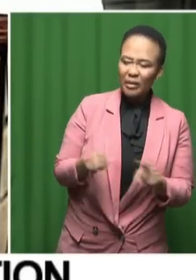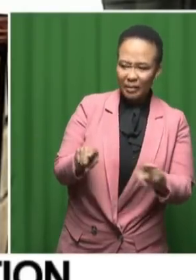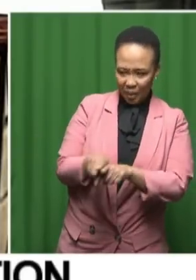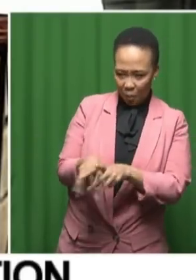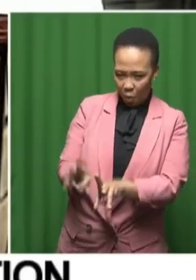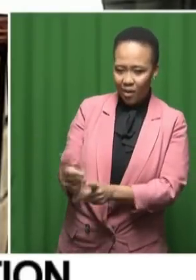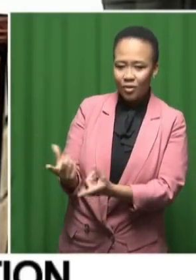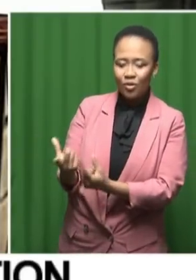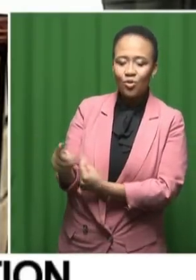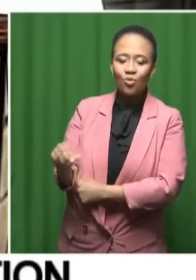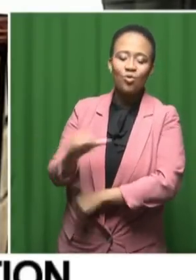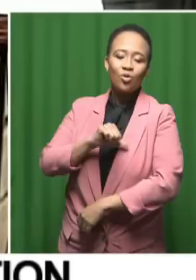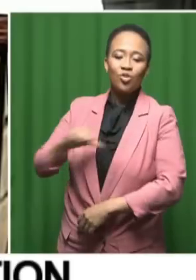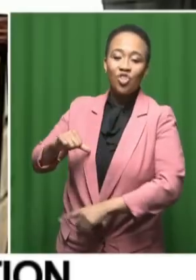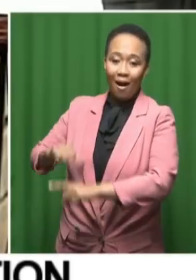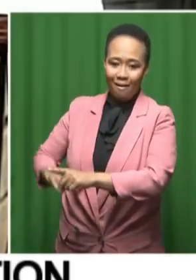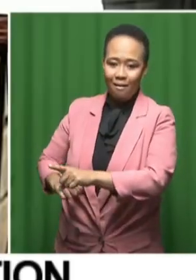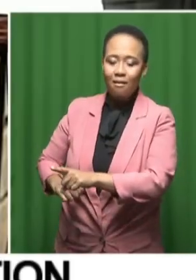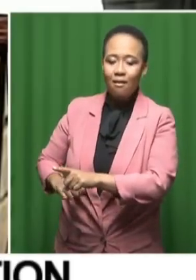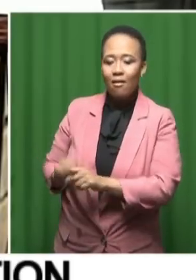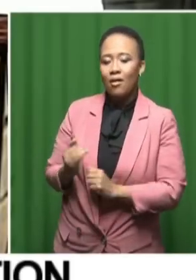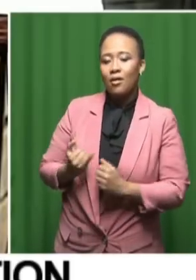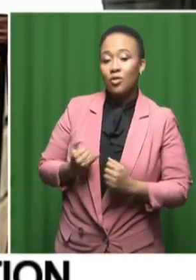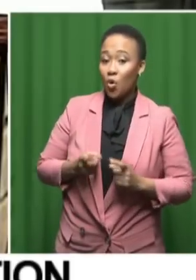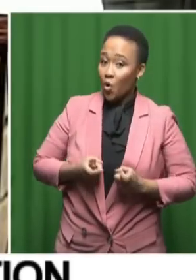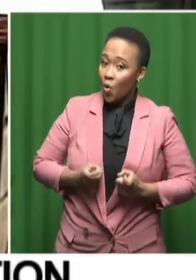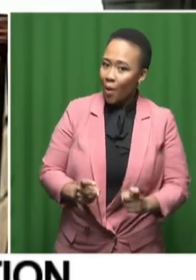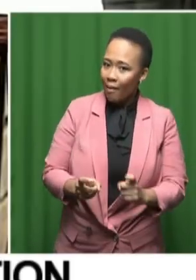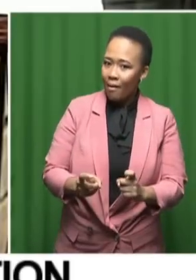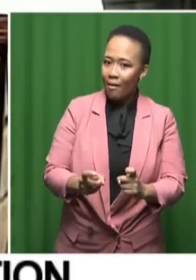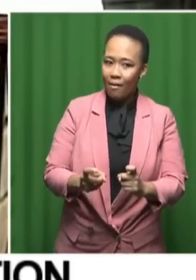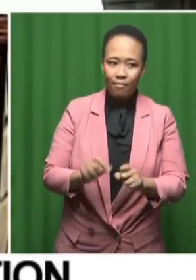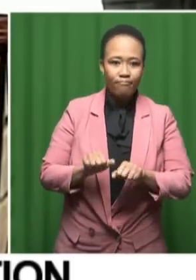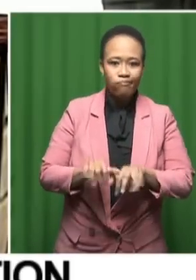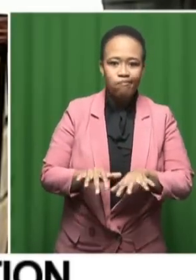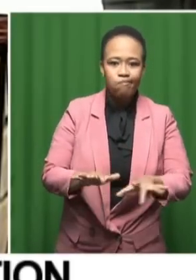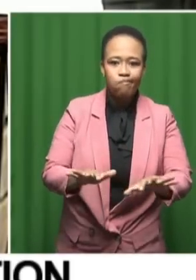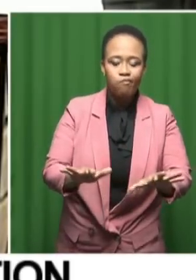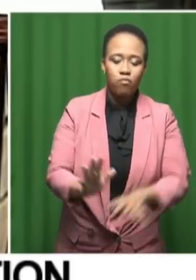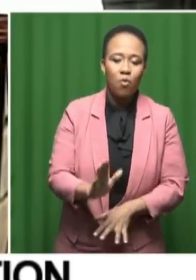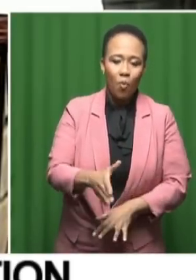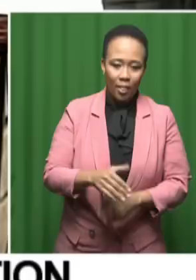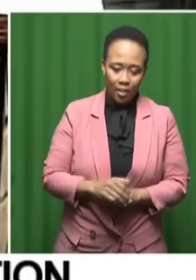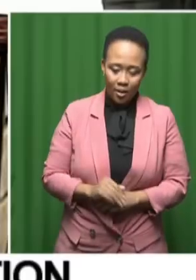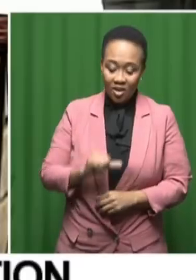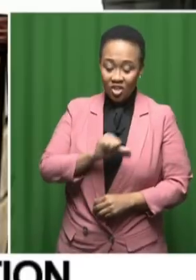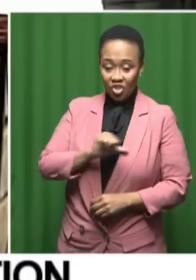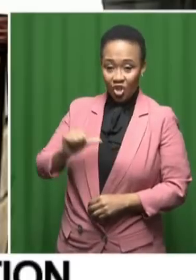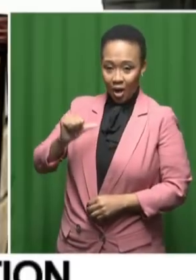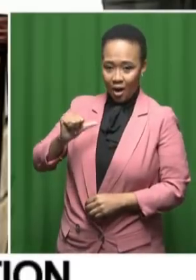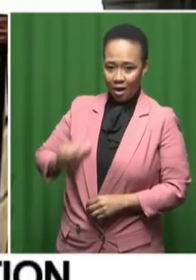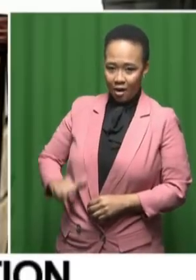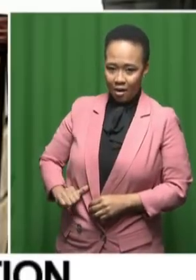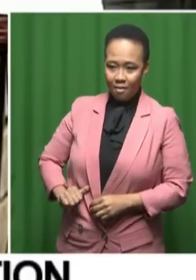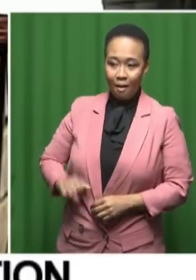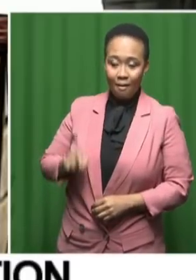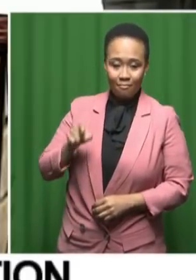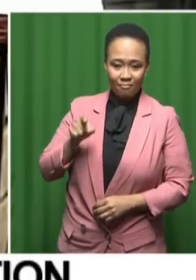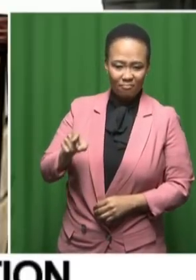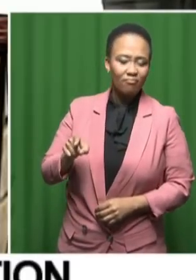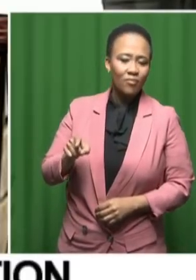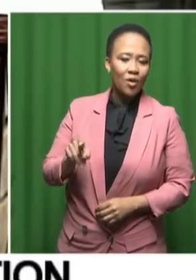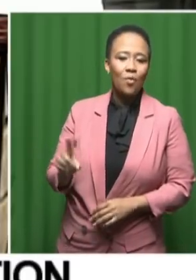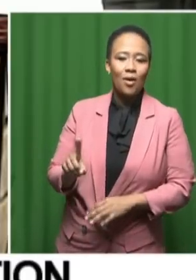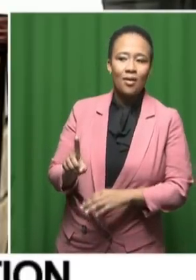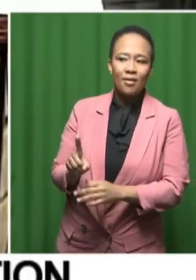about to happen to a virus which is so quickly spreading. The worried part of China remains only one issue, and that is availability